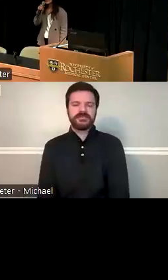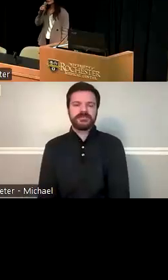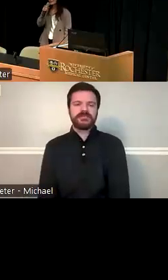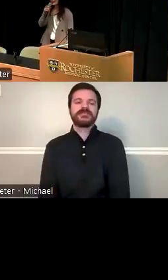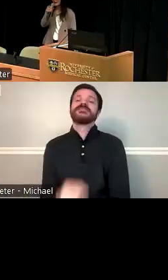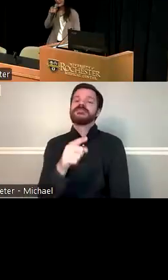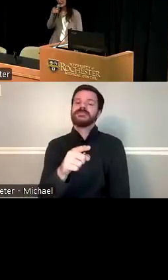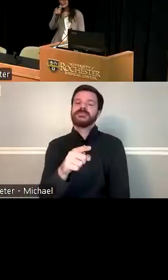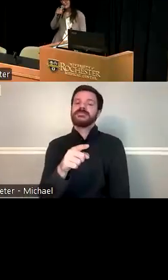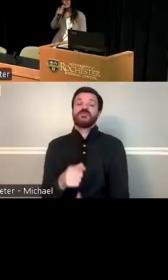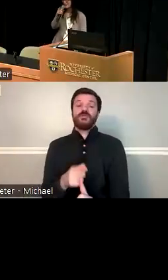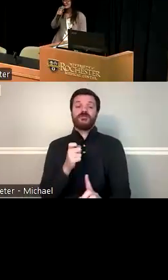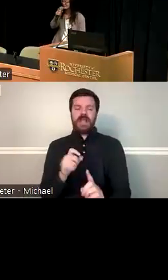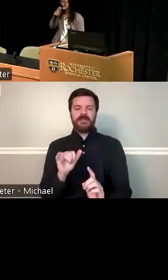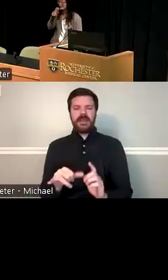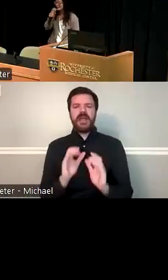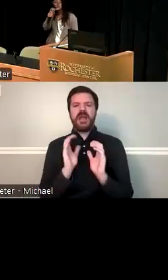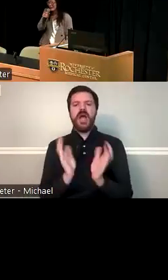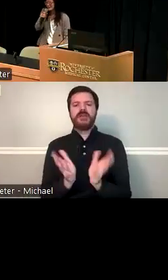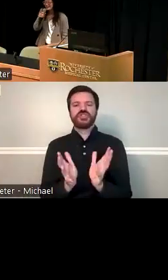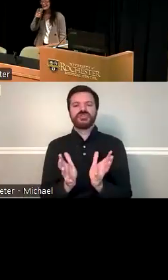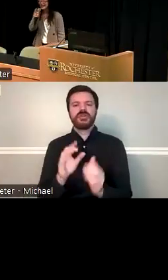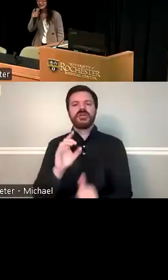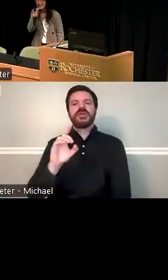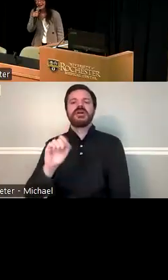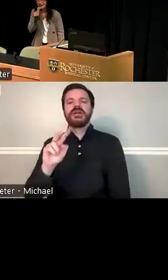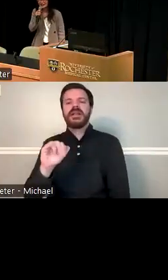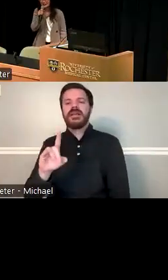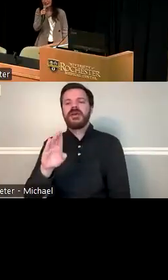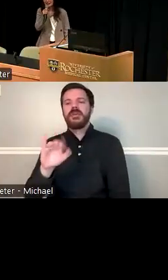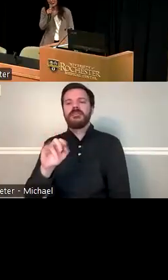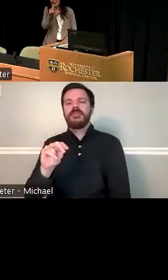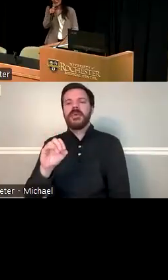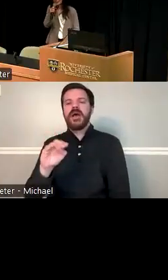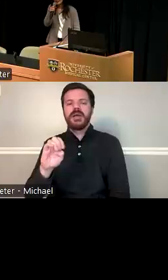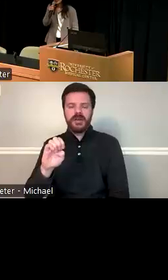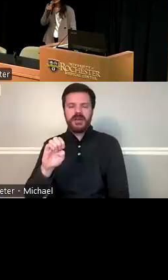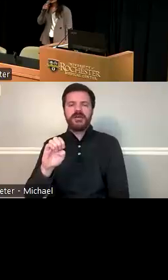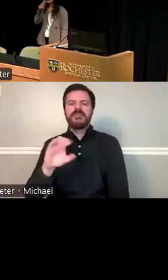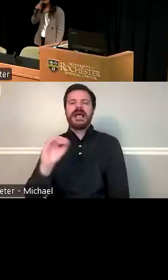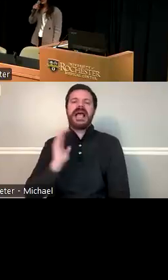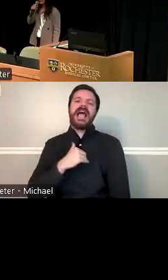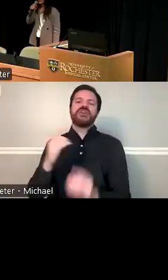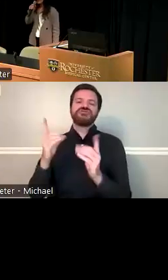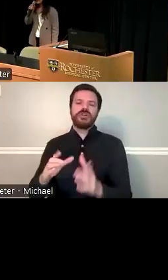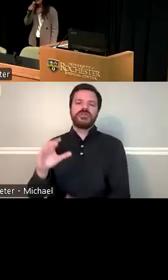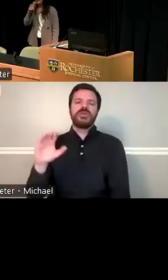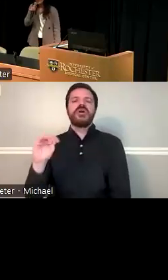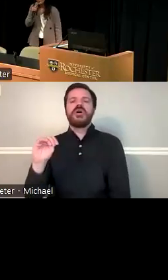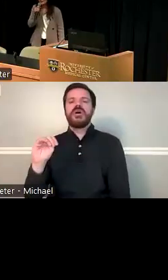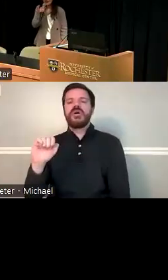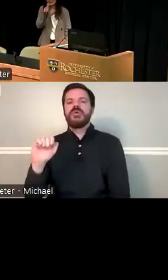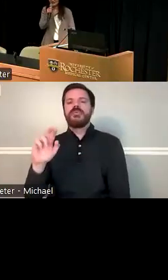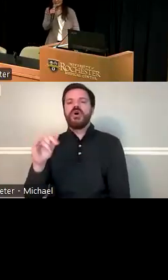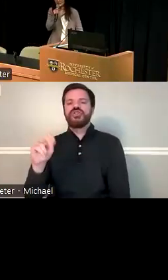conversation between Navy Chaplain David Bynum, and our director, Dr. Marjan Holloway, and